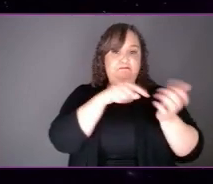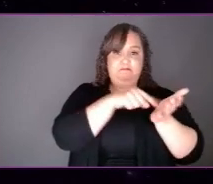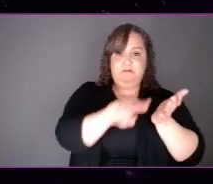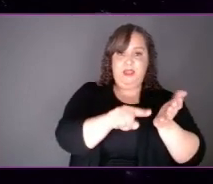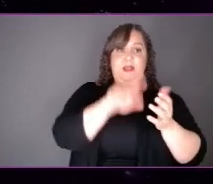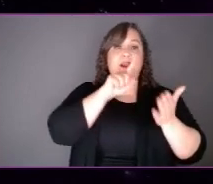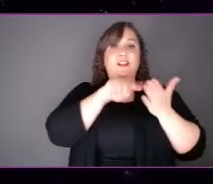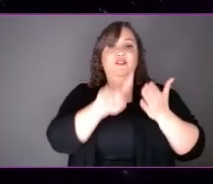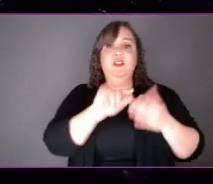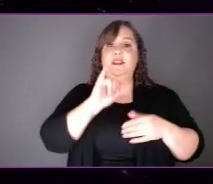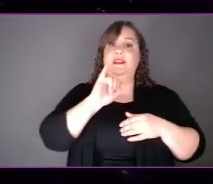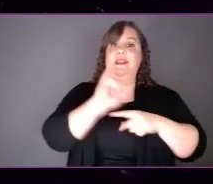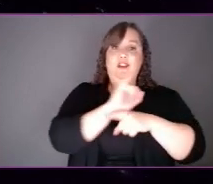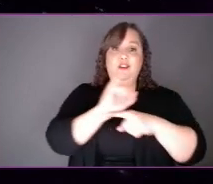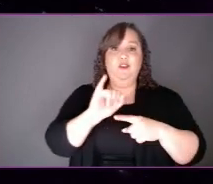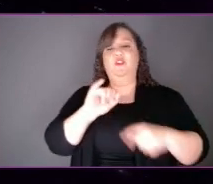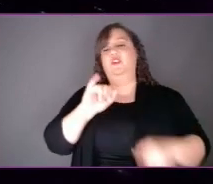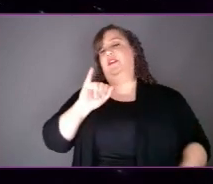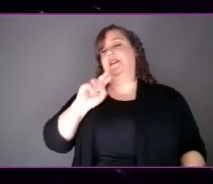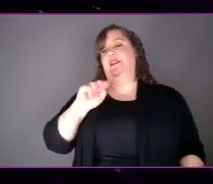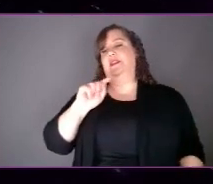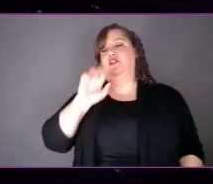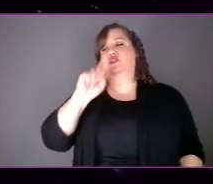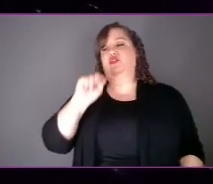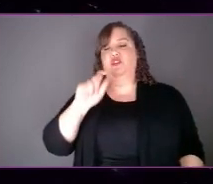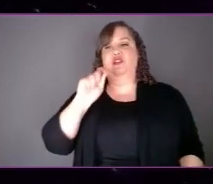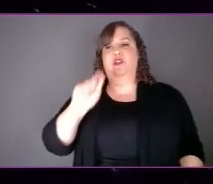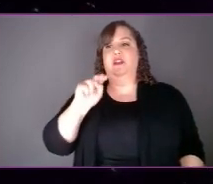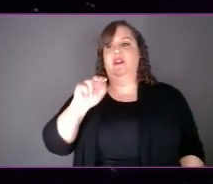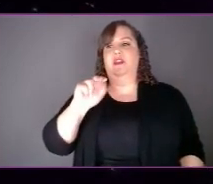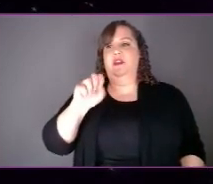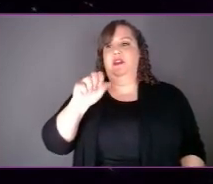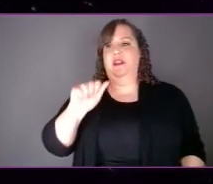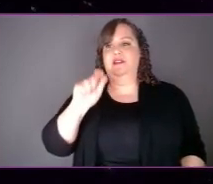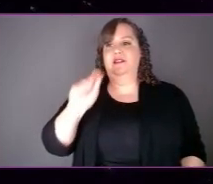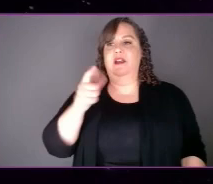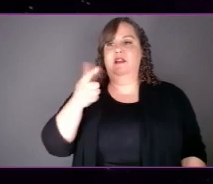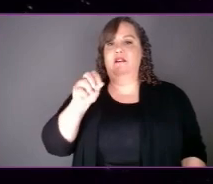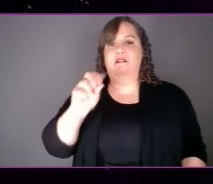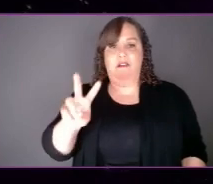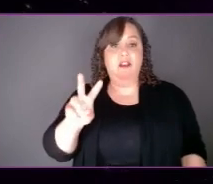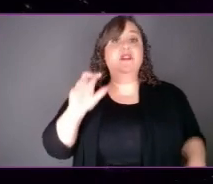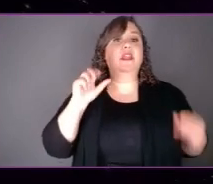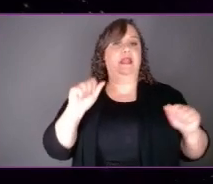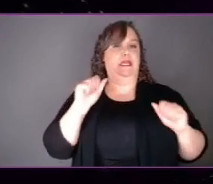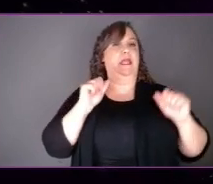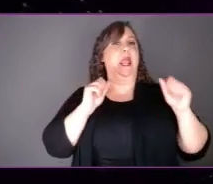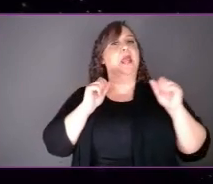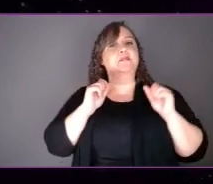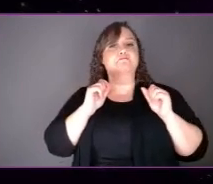intern.nasa.gov site, and that can break down a couple of those frequently asked questions for you.